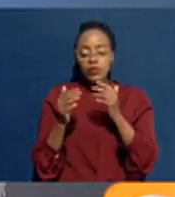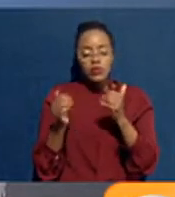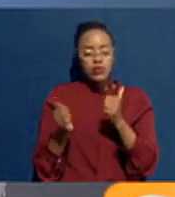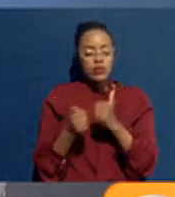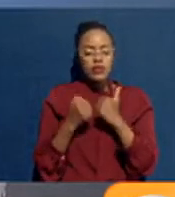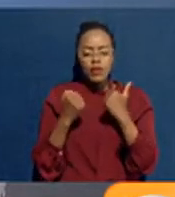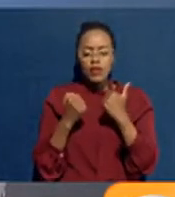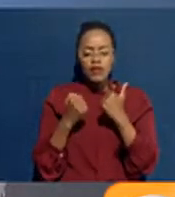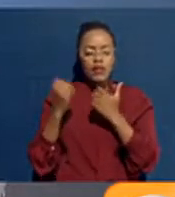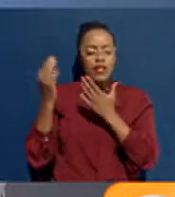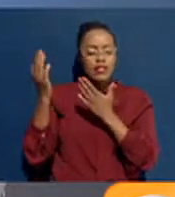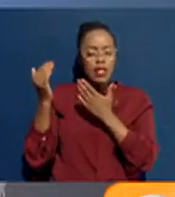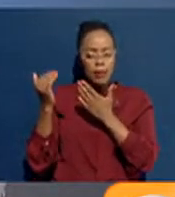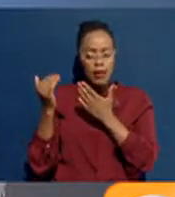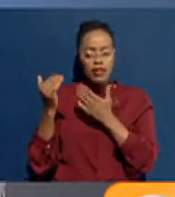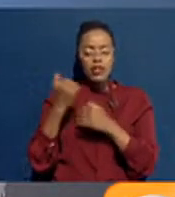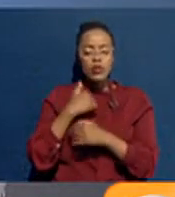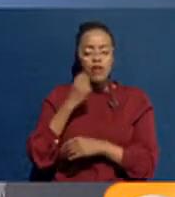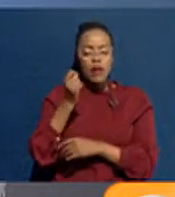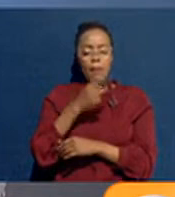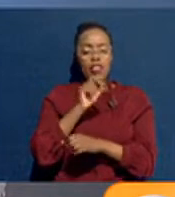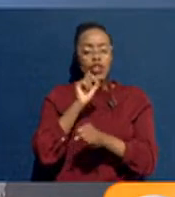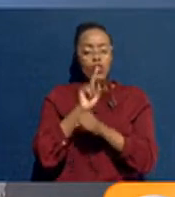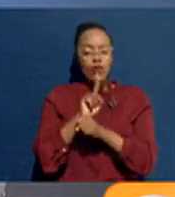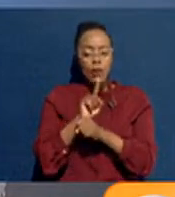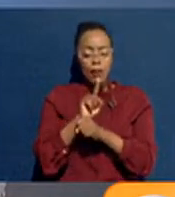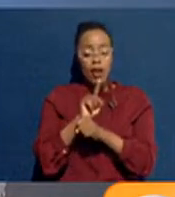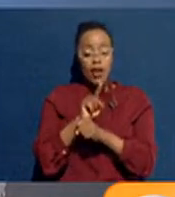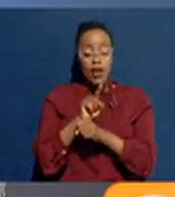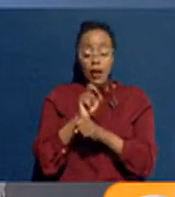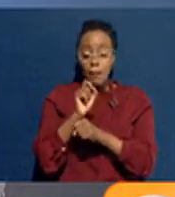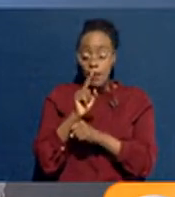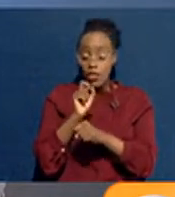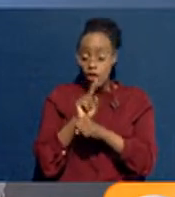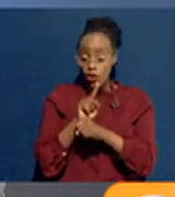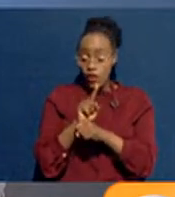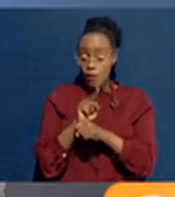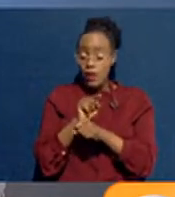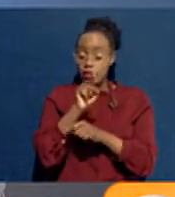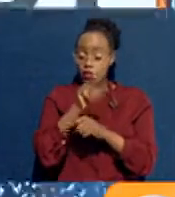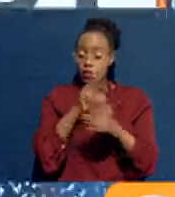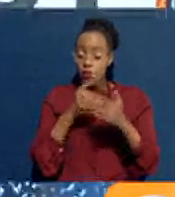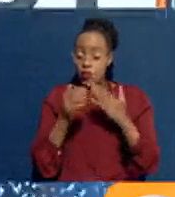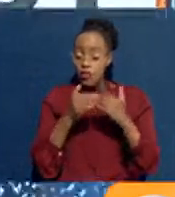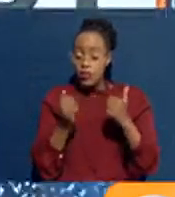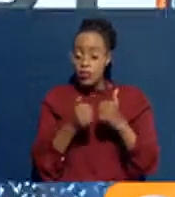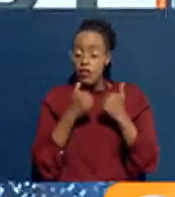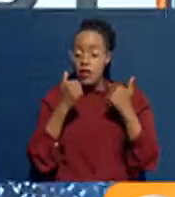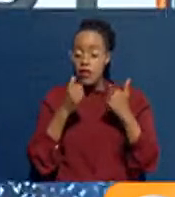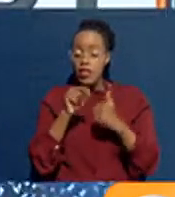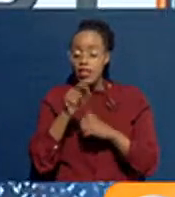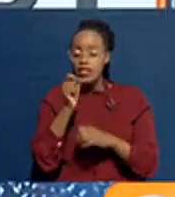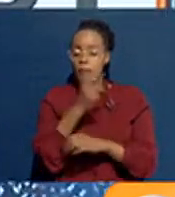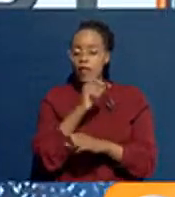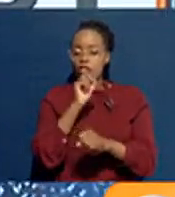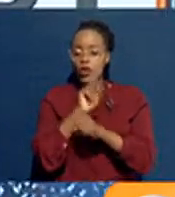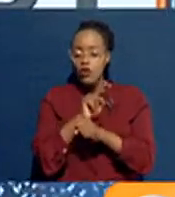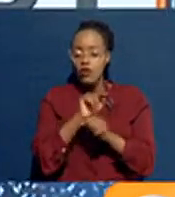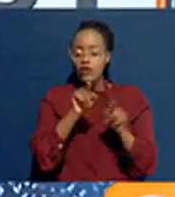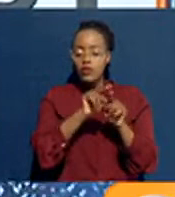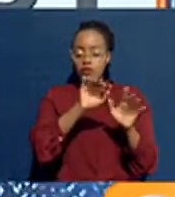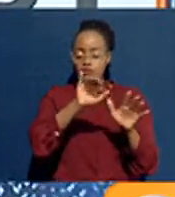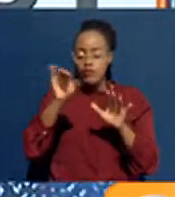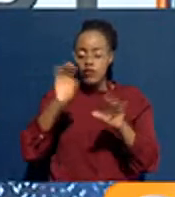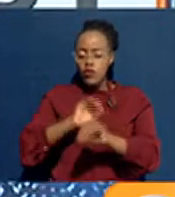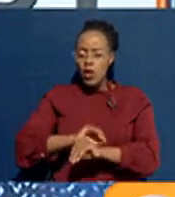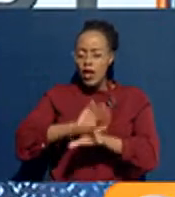is expected to be in November. November? Yes. Peak of the event. The peak of the event is in November. Just for clarity